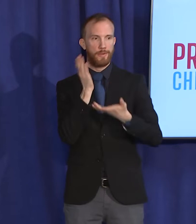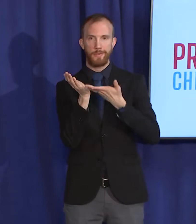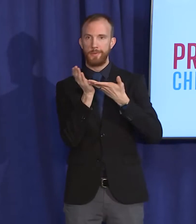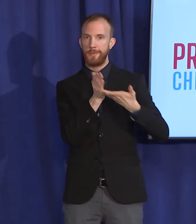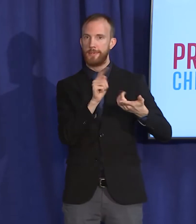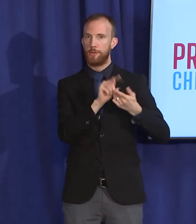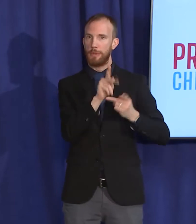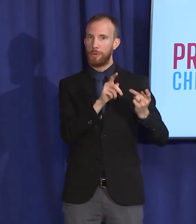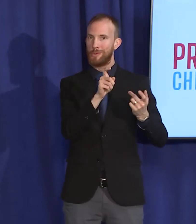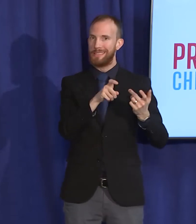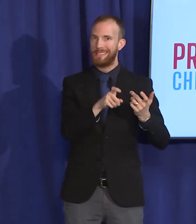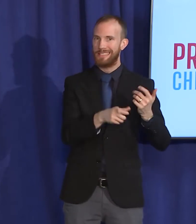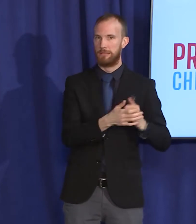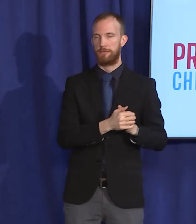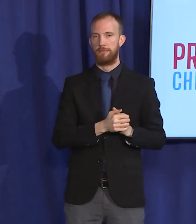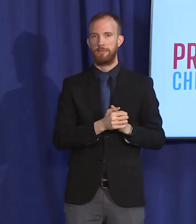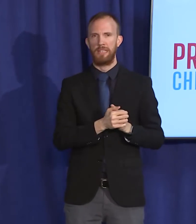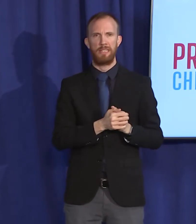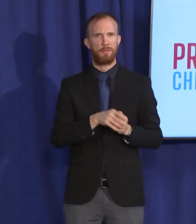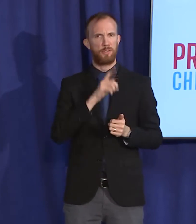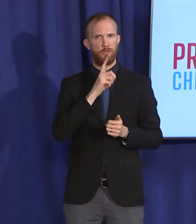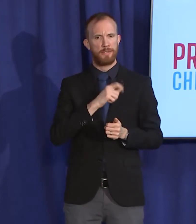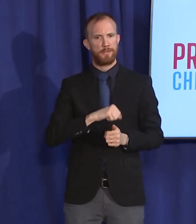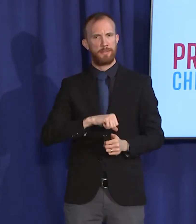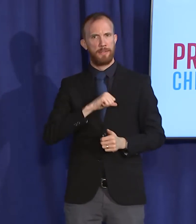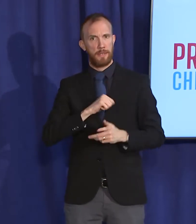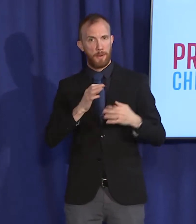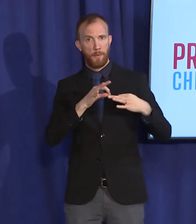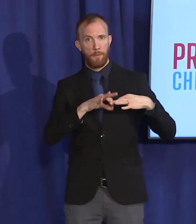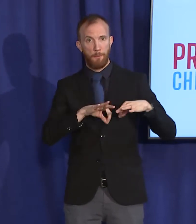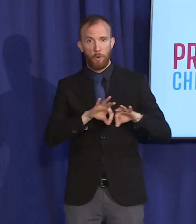has been a courageous, important,